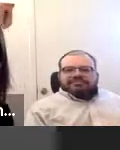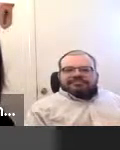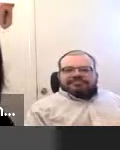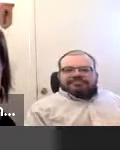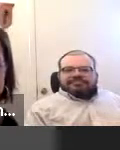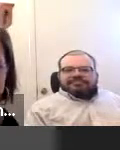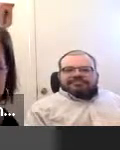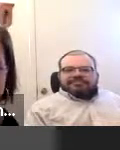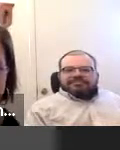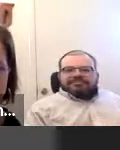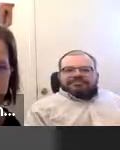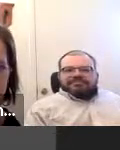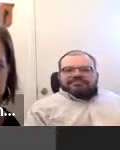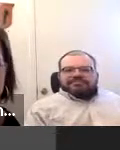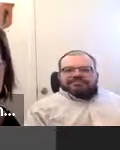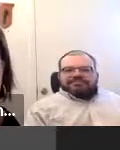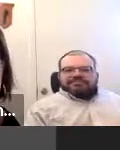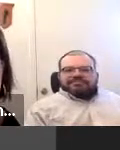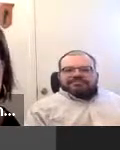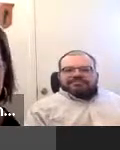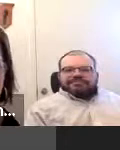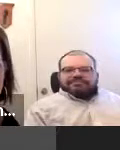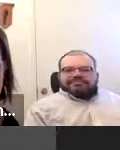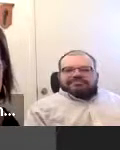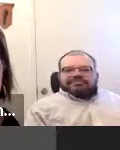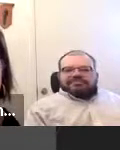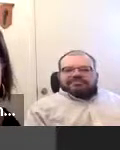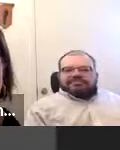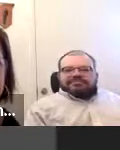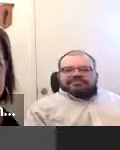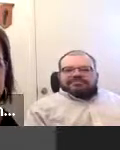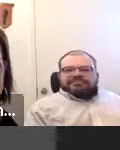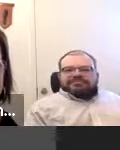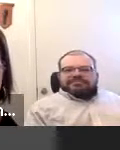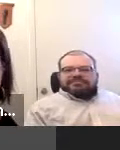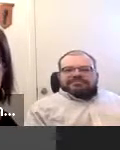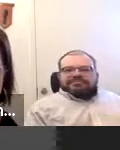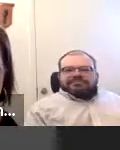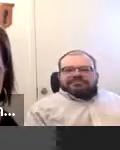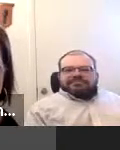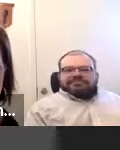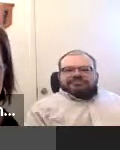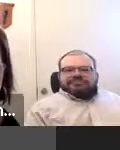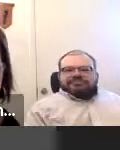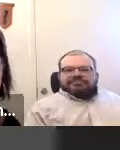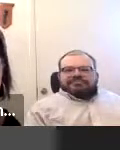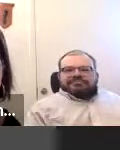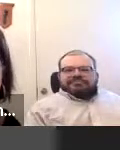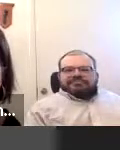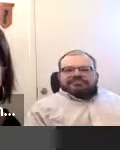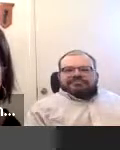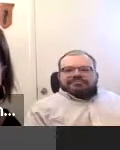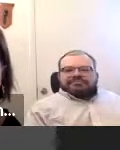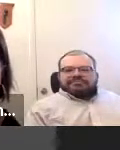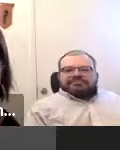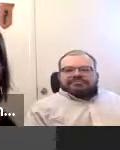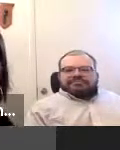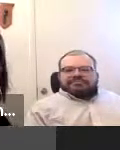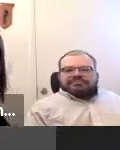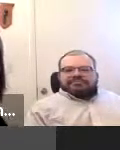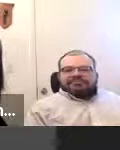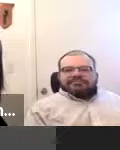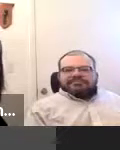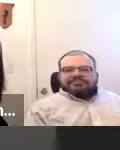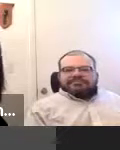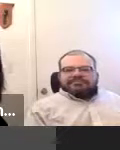a parenting deficit that came out. So there was a disproportionate and devastatingly high rate of losing parental rights through child